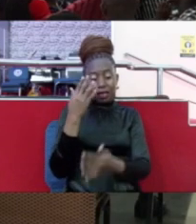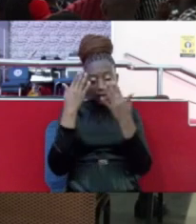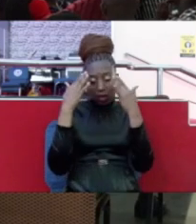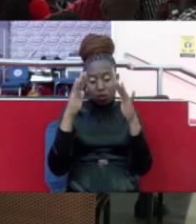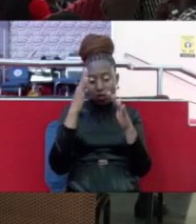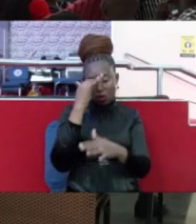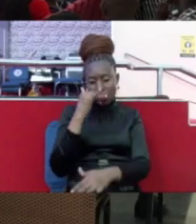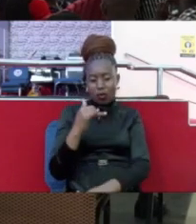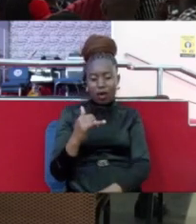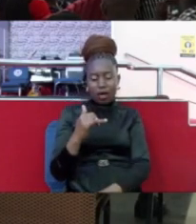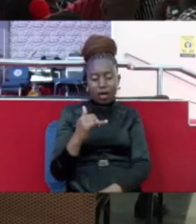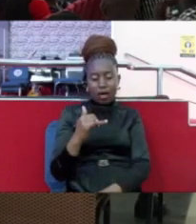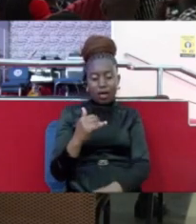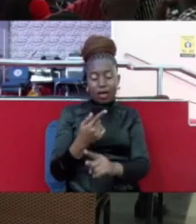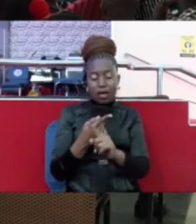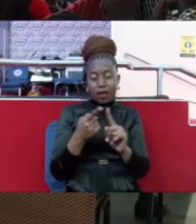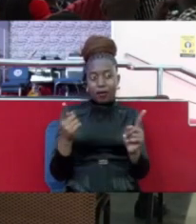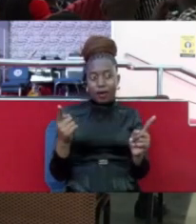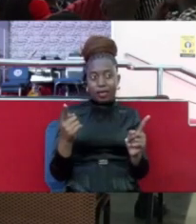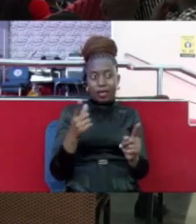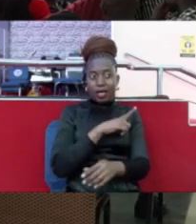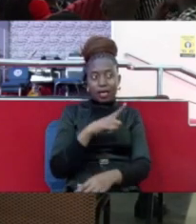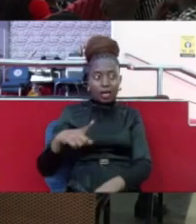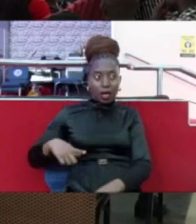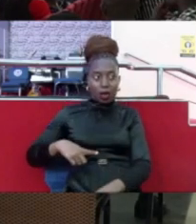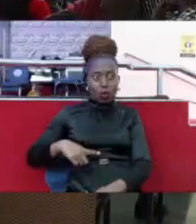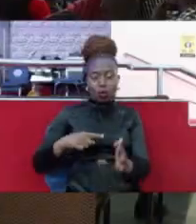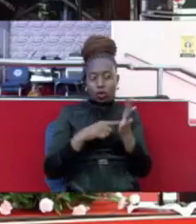but the Lord moved upon us that you need help.